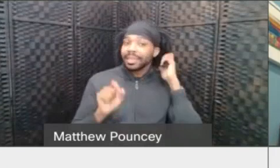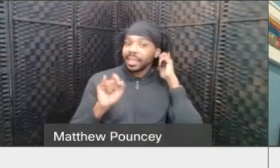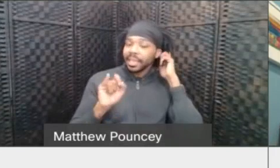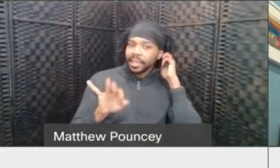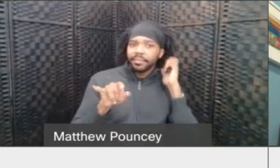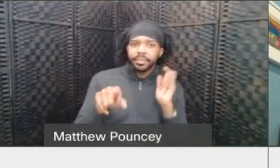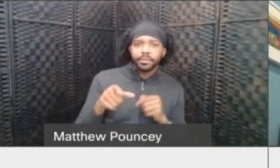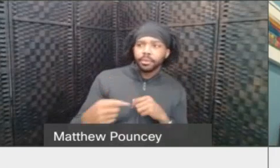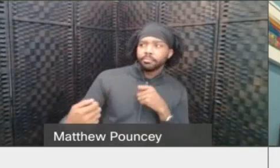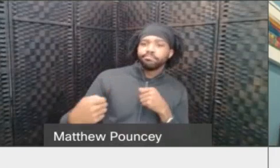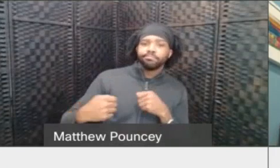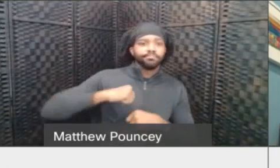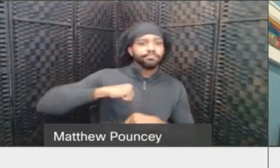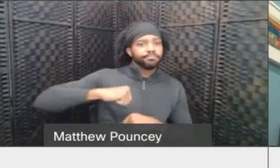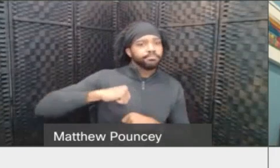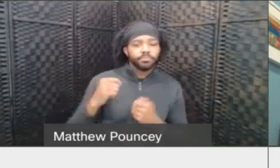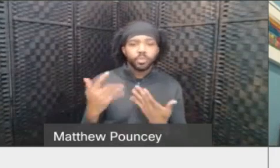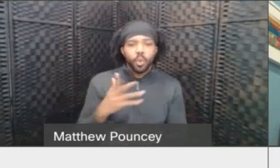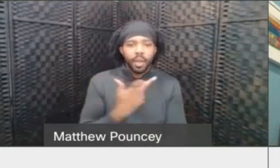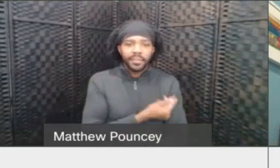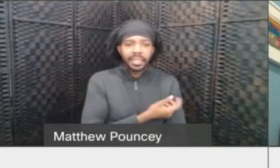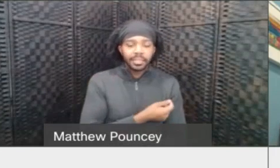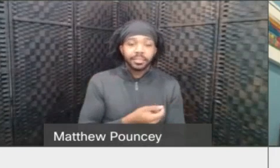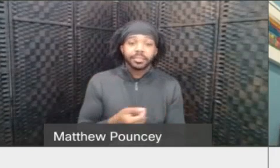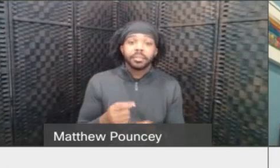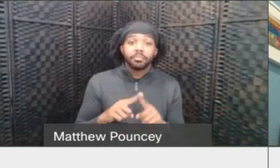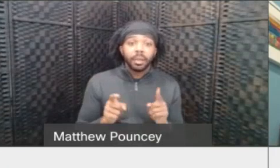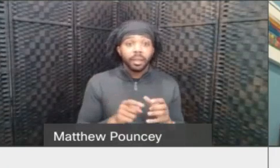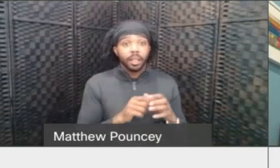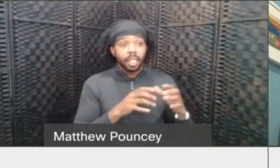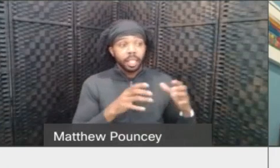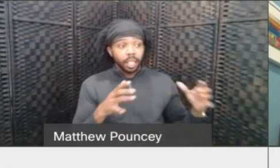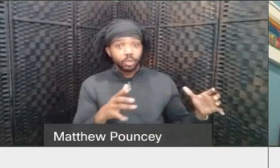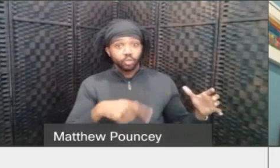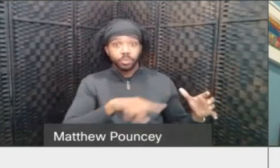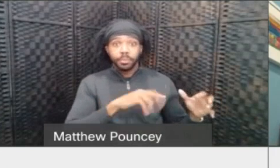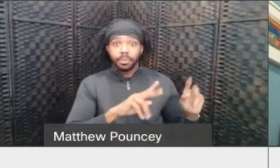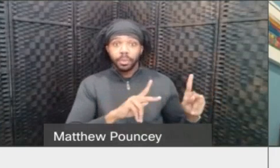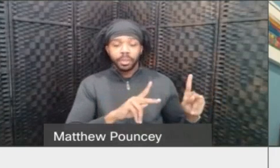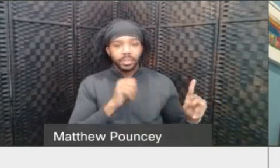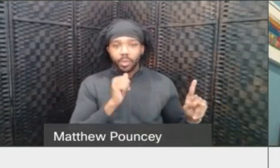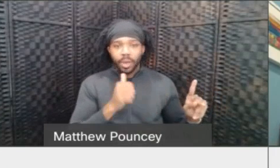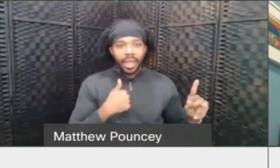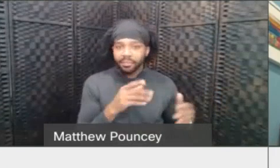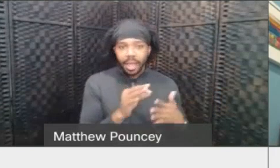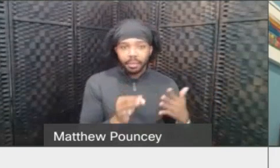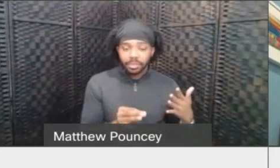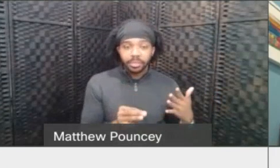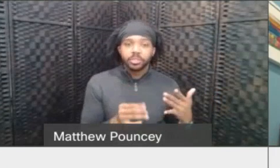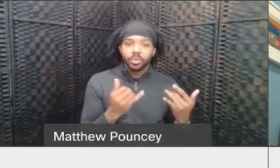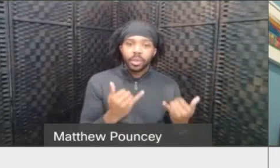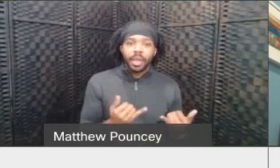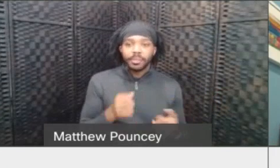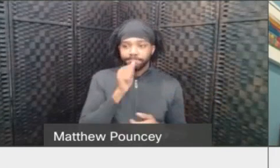the vaccination. For a large group of people, there is not that option. And so we are dealing with that same